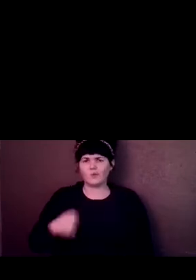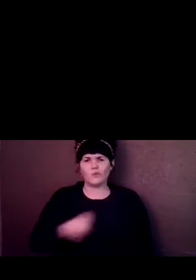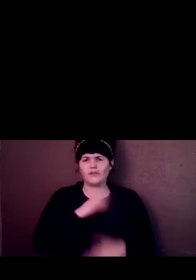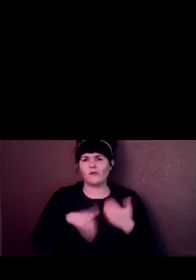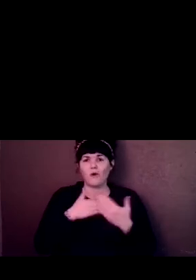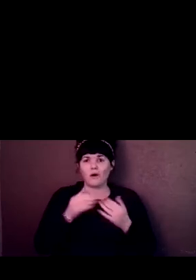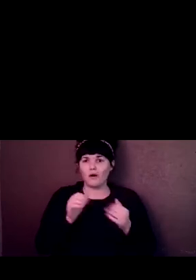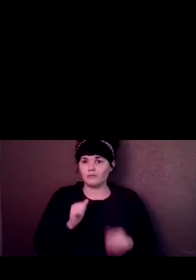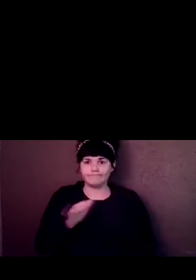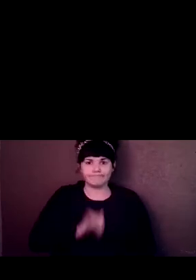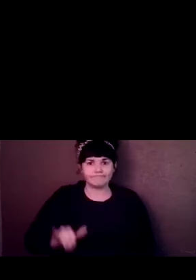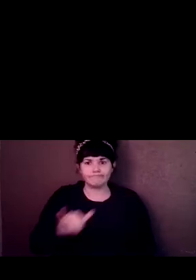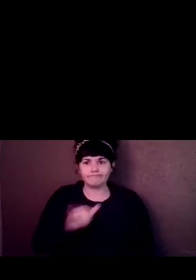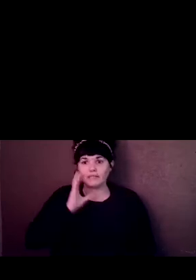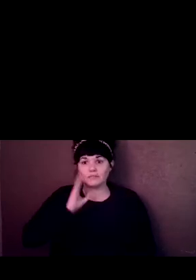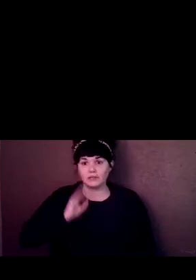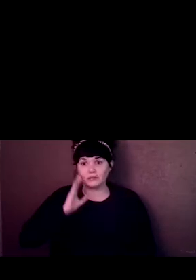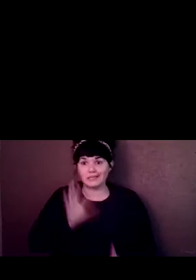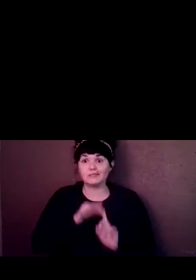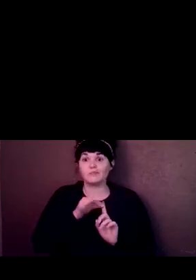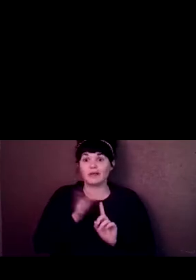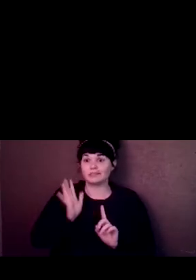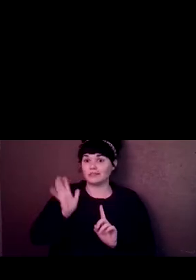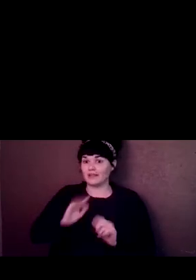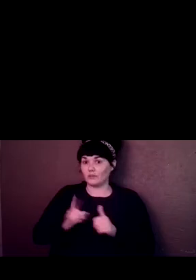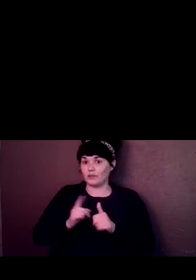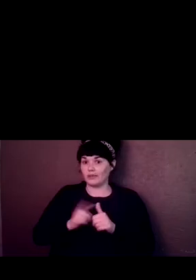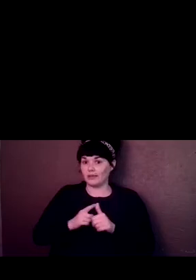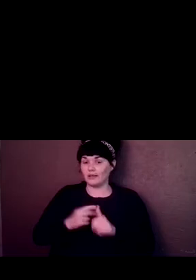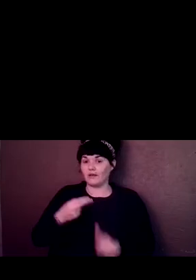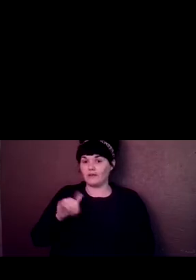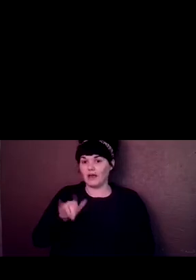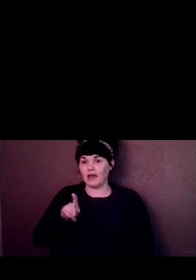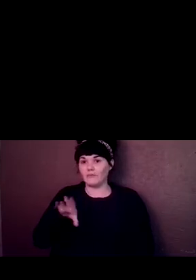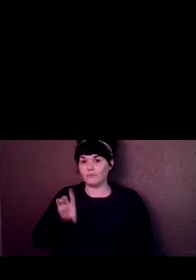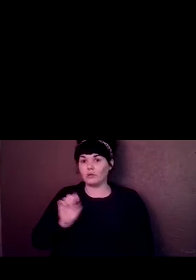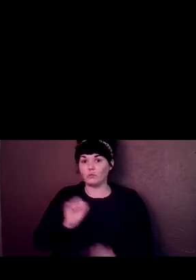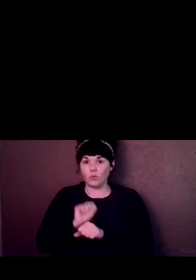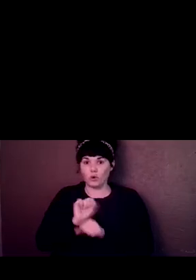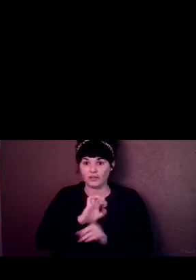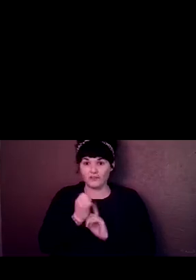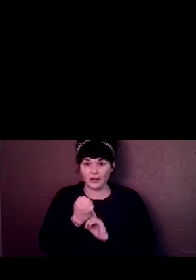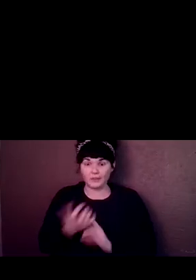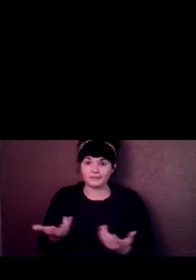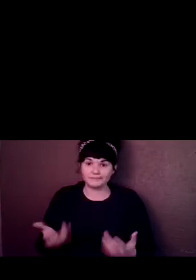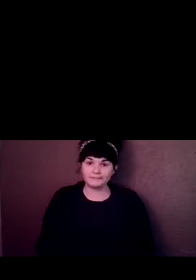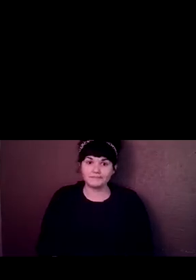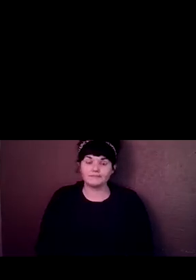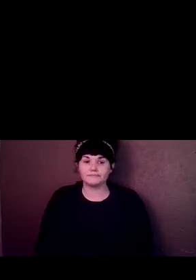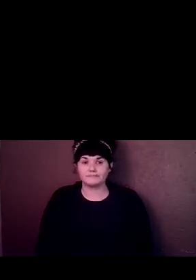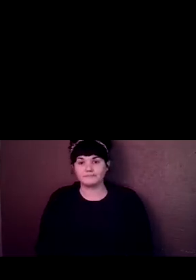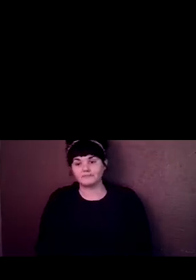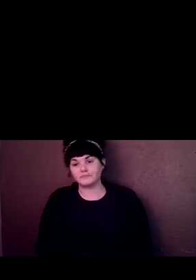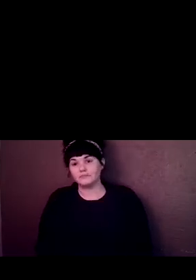sure, especially in the beginning of this hybrid work environment. So while you won't necessarily need to be your